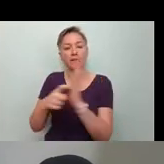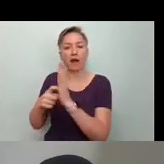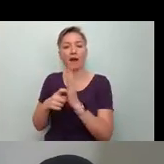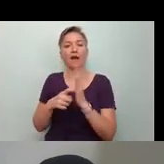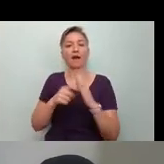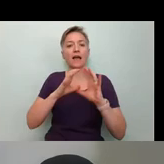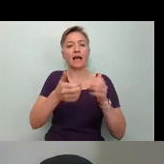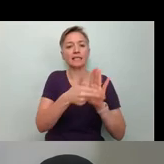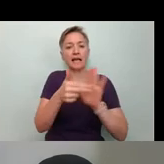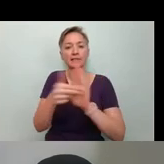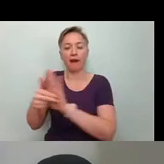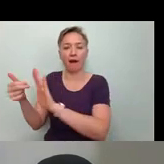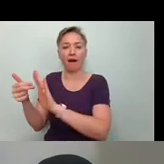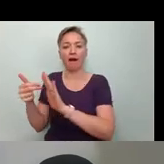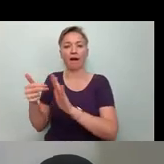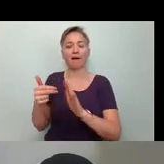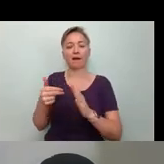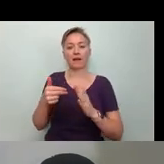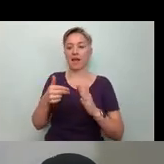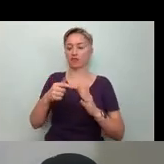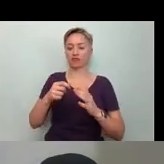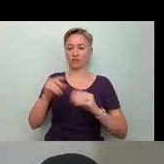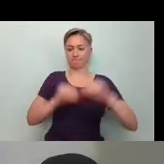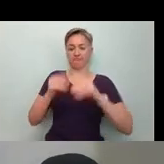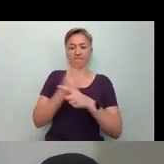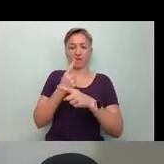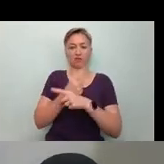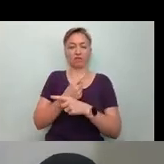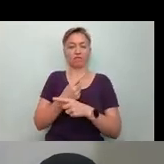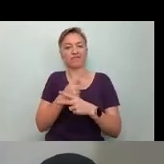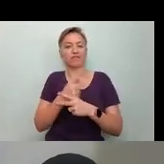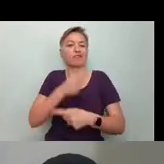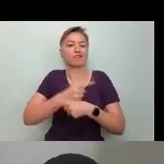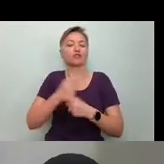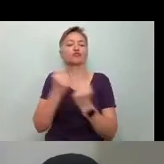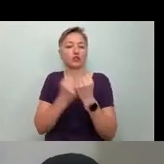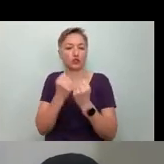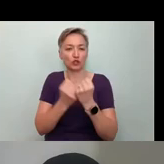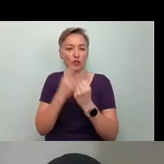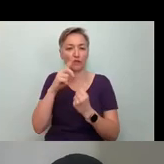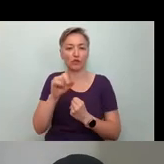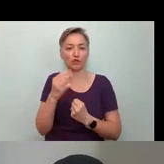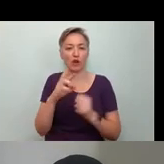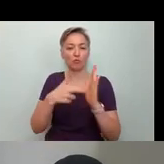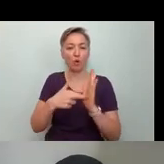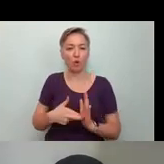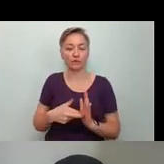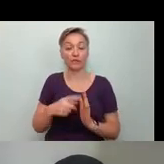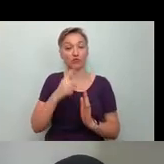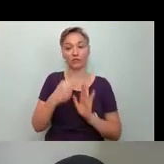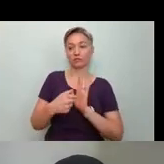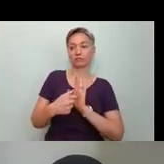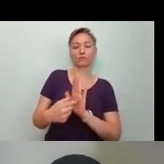structuring the work that's just already being done better than we are doing today, and in a way that really supports what we need